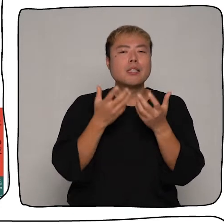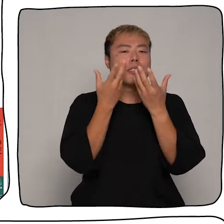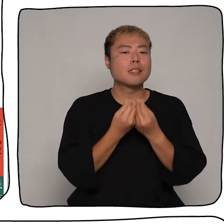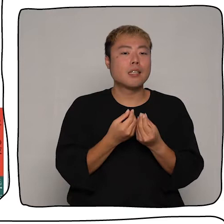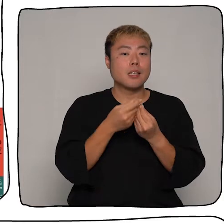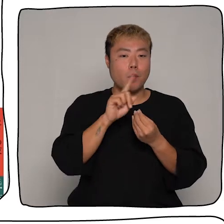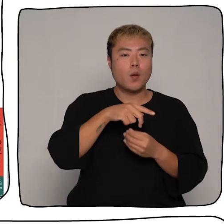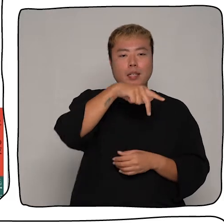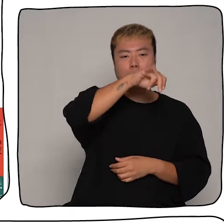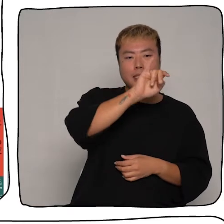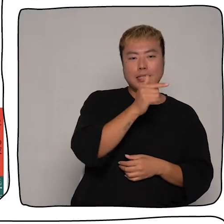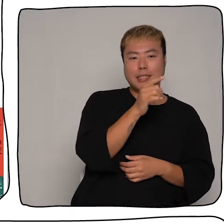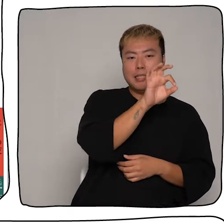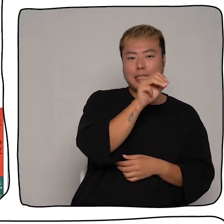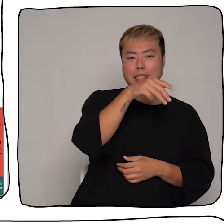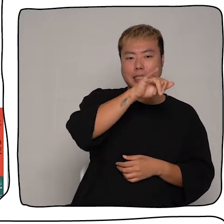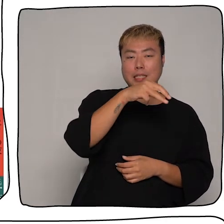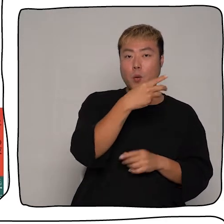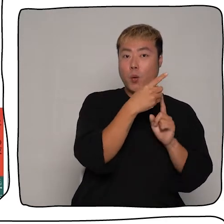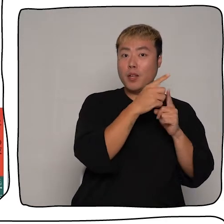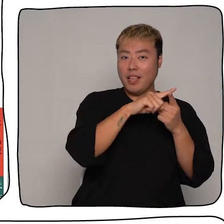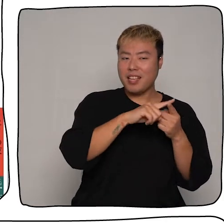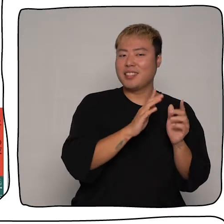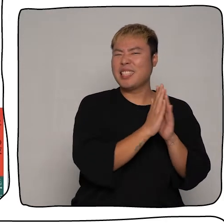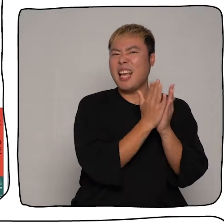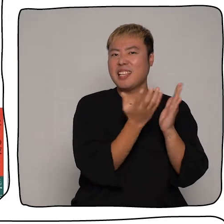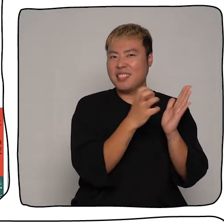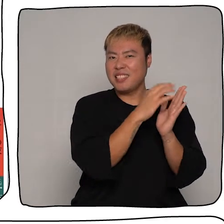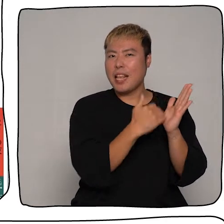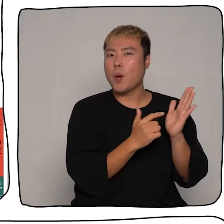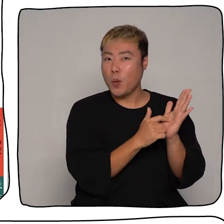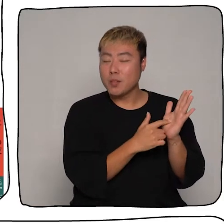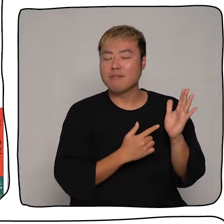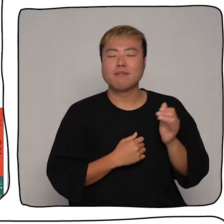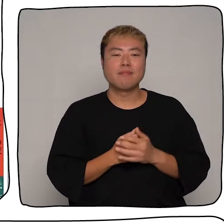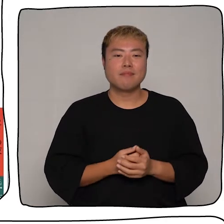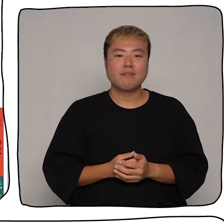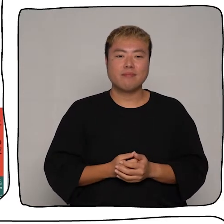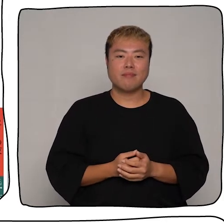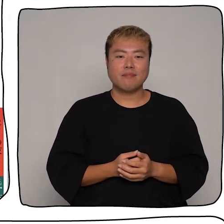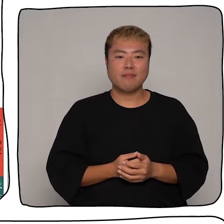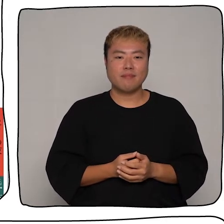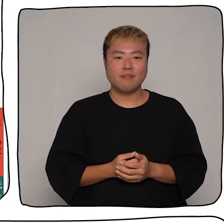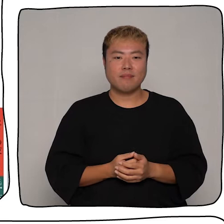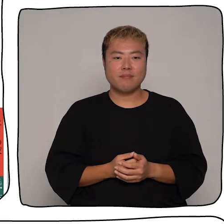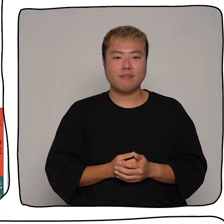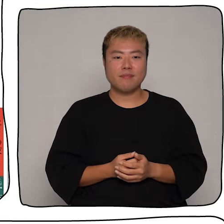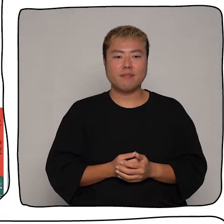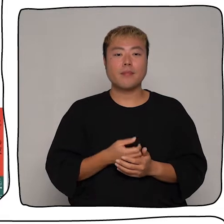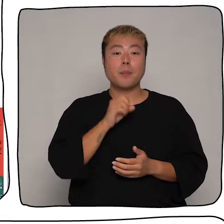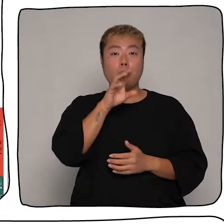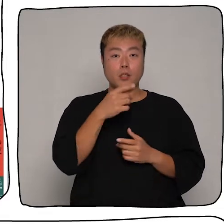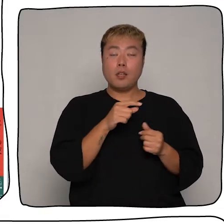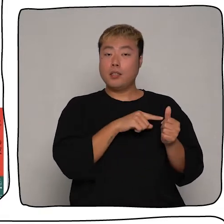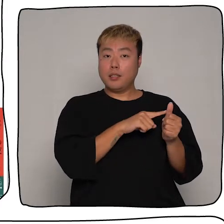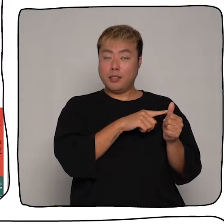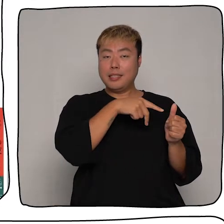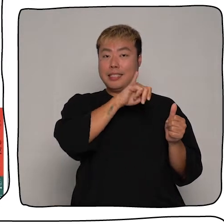care is coming from Shinichiro Kumagaya's book. As I